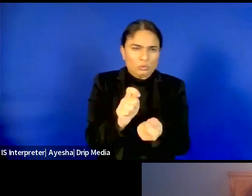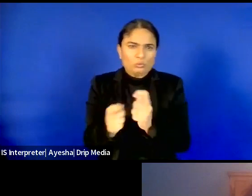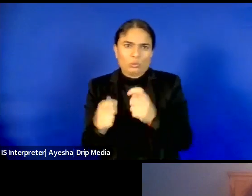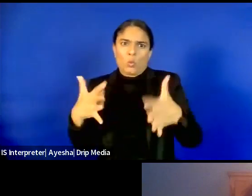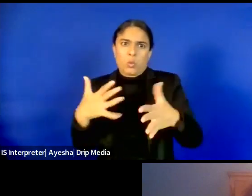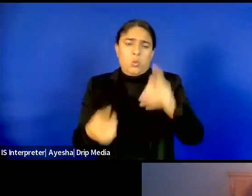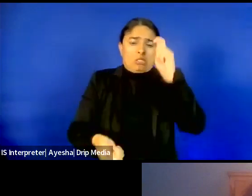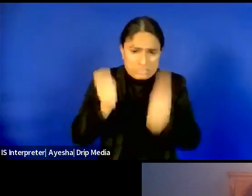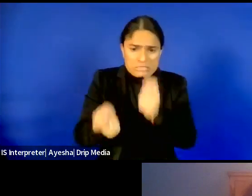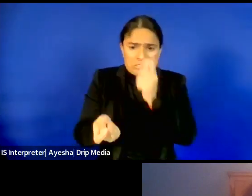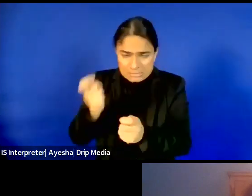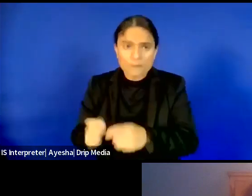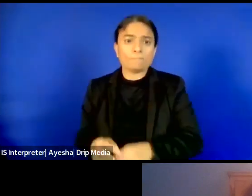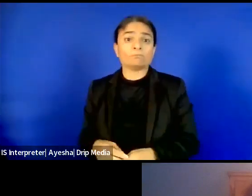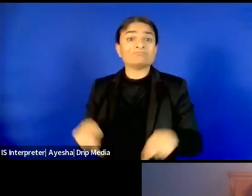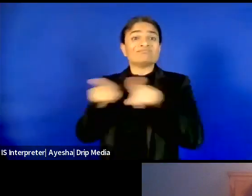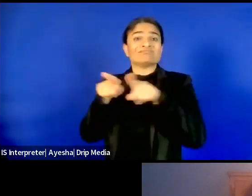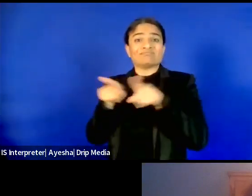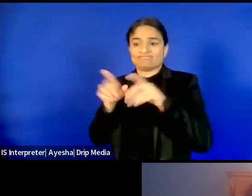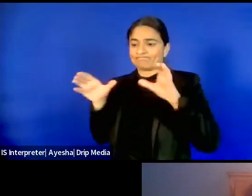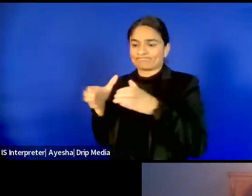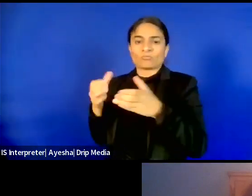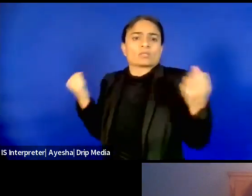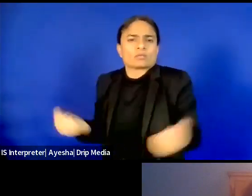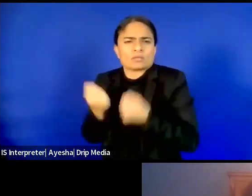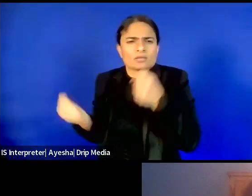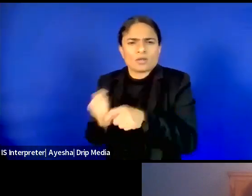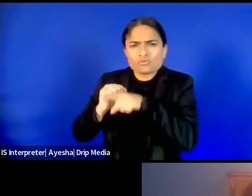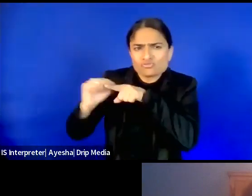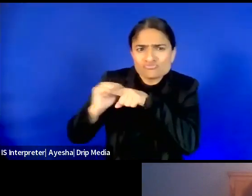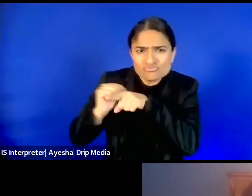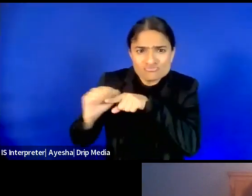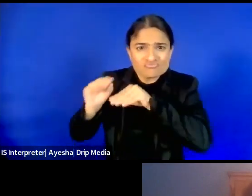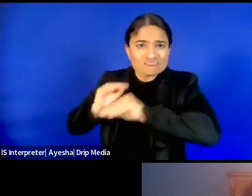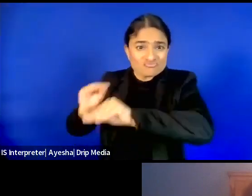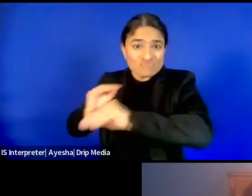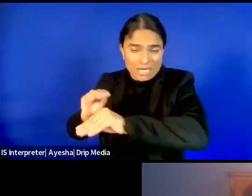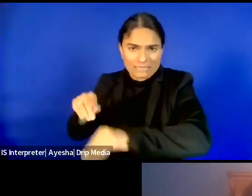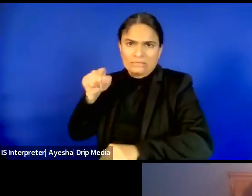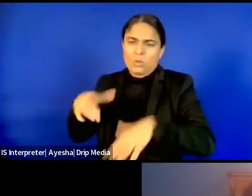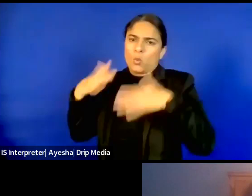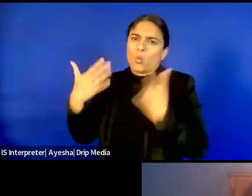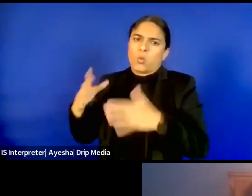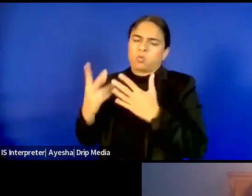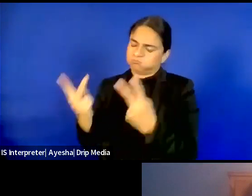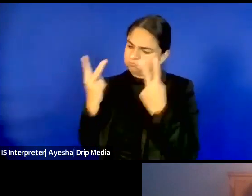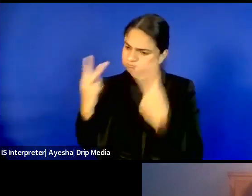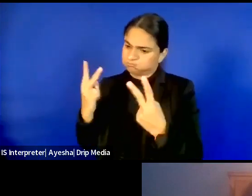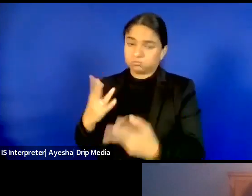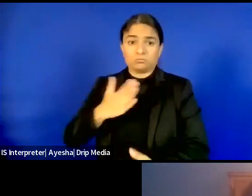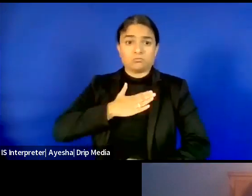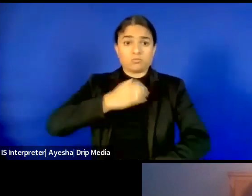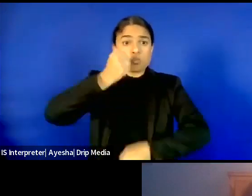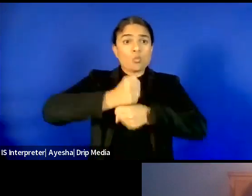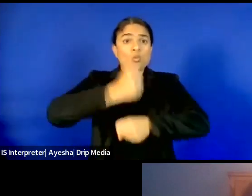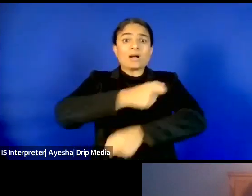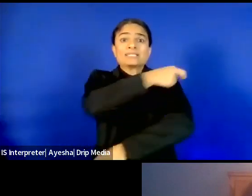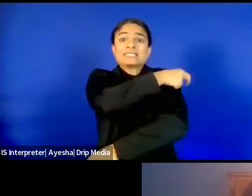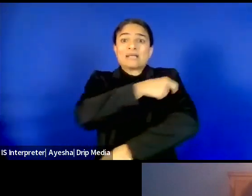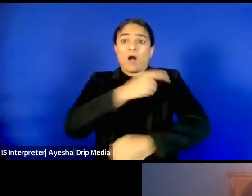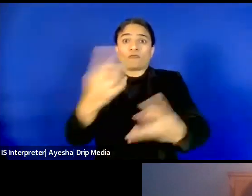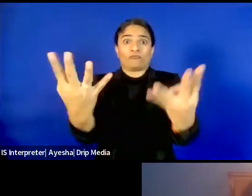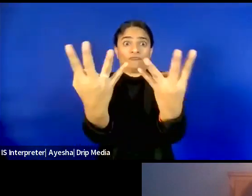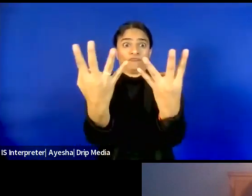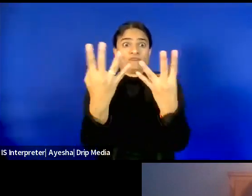element that we trained our staff, but also anybody who'd be interacting with the delegates, whether it was hotel